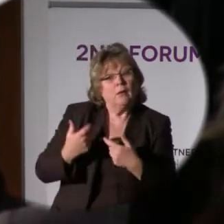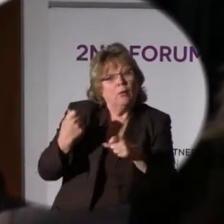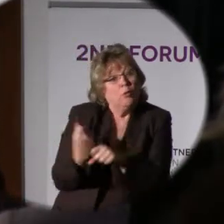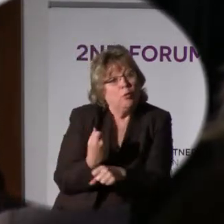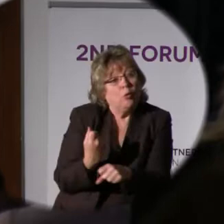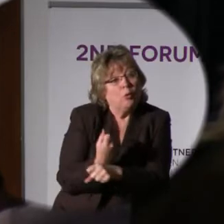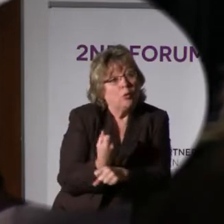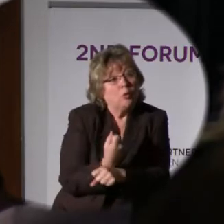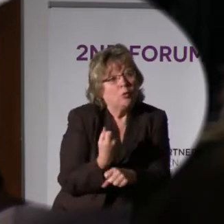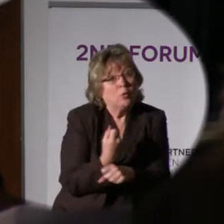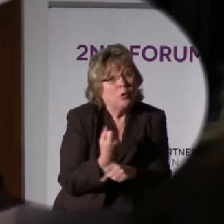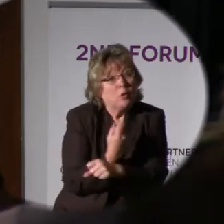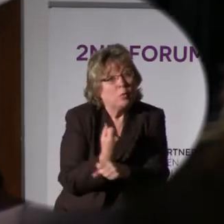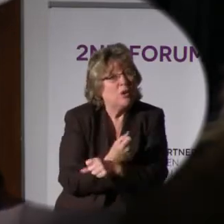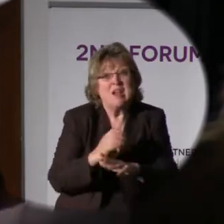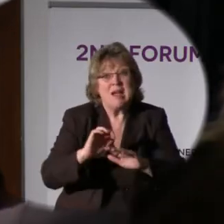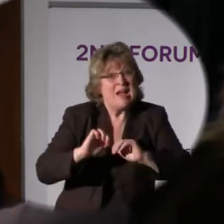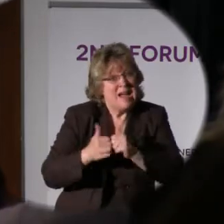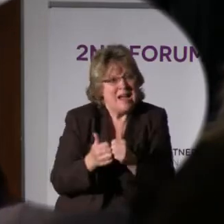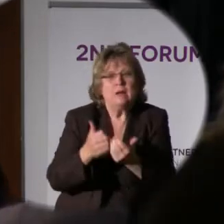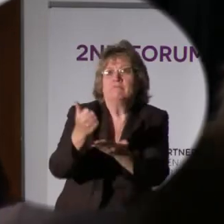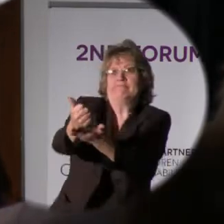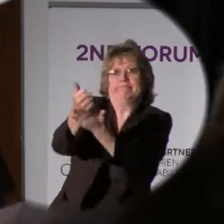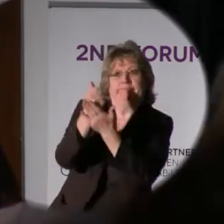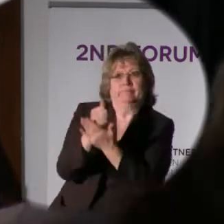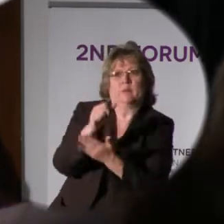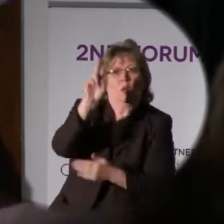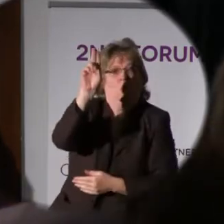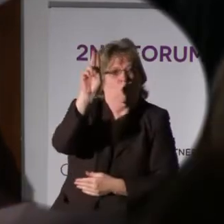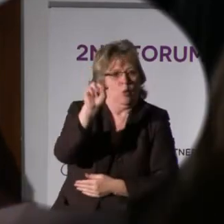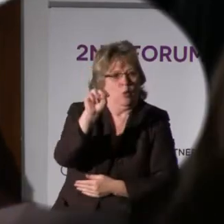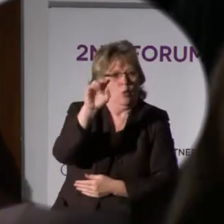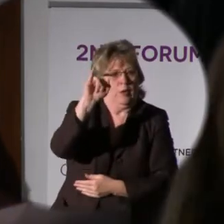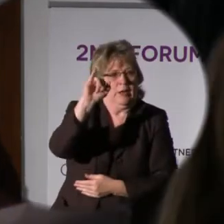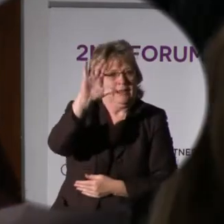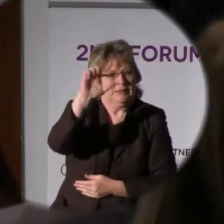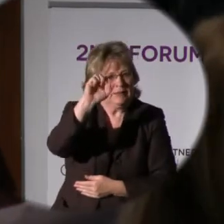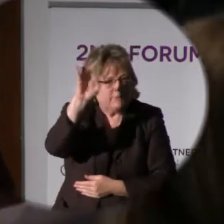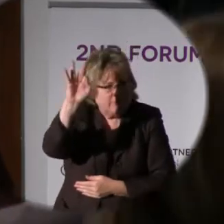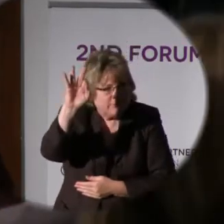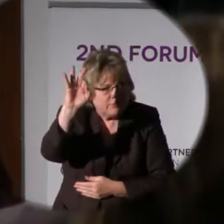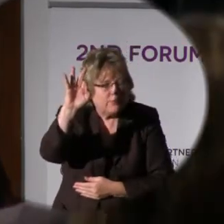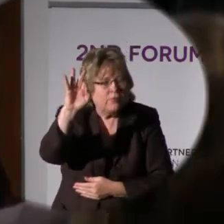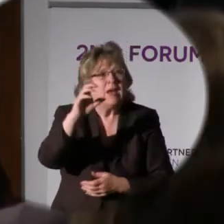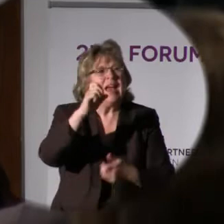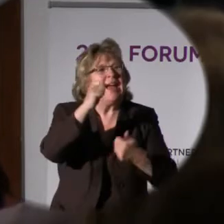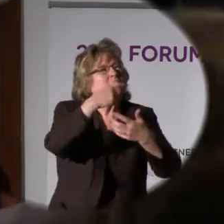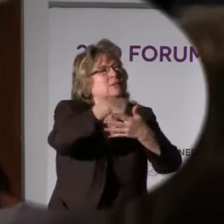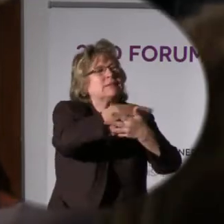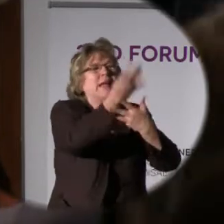itself and also from the Norwegian government, among others, that support us.